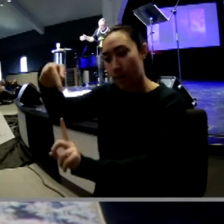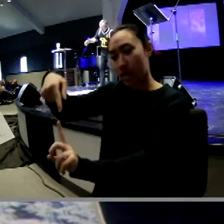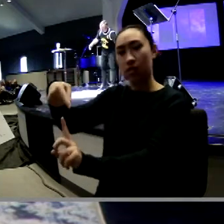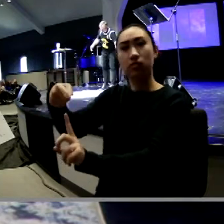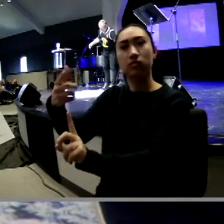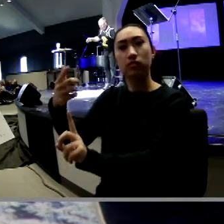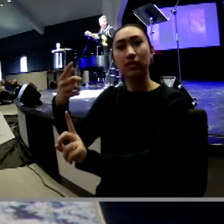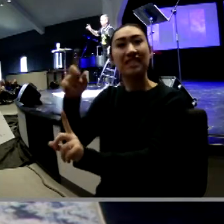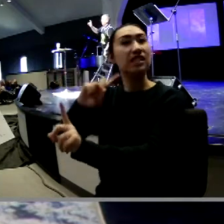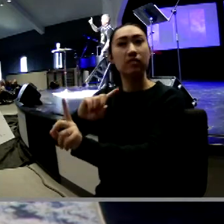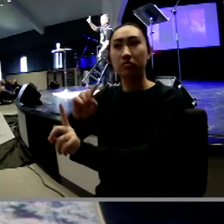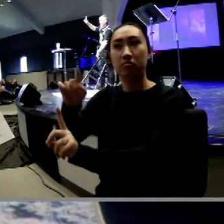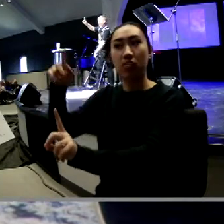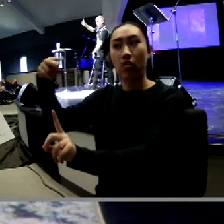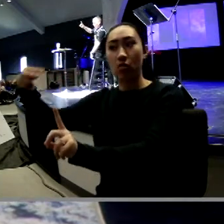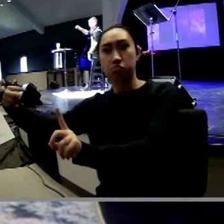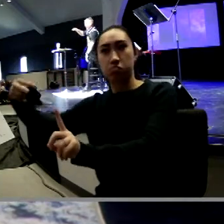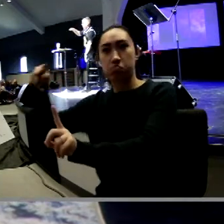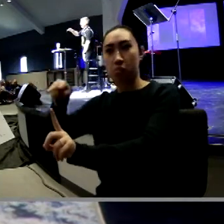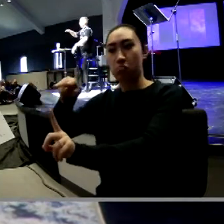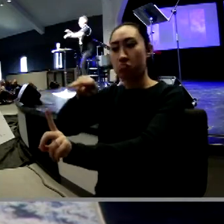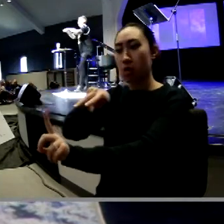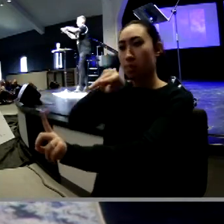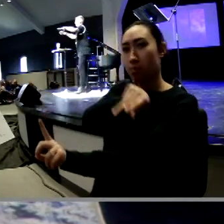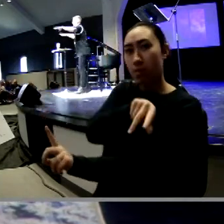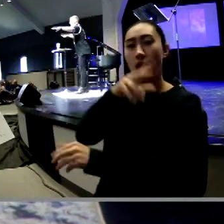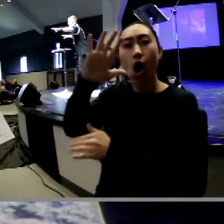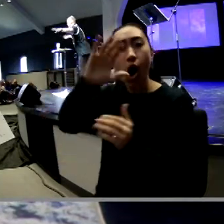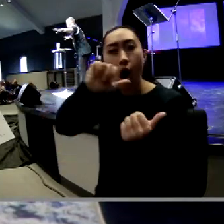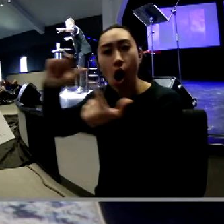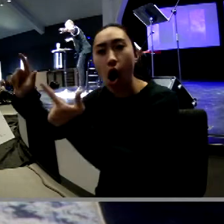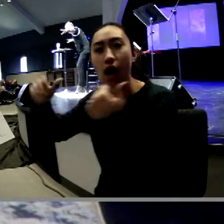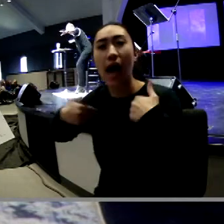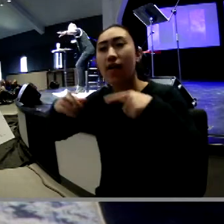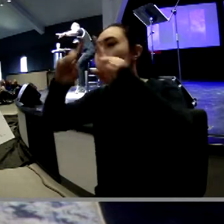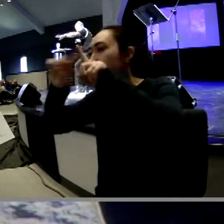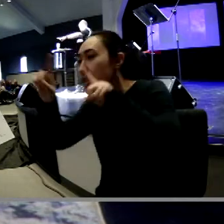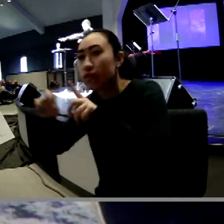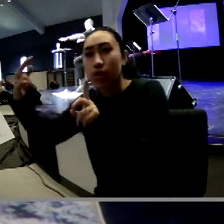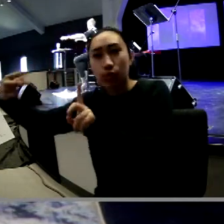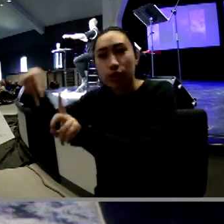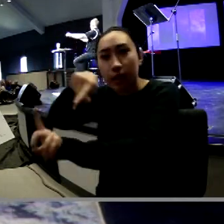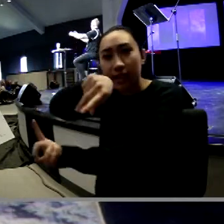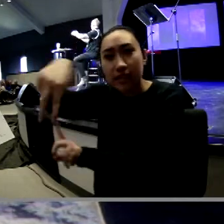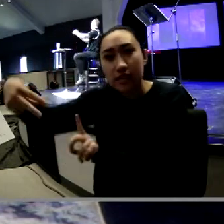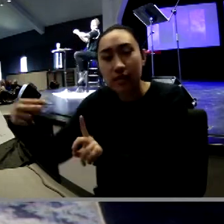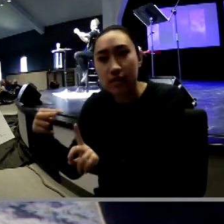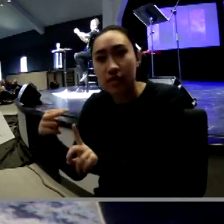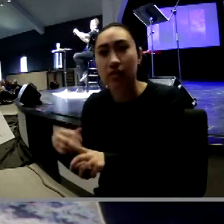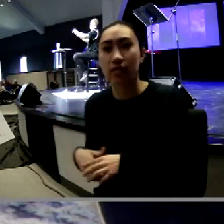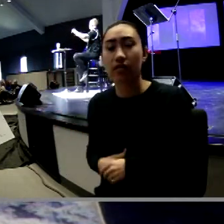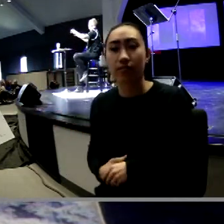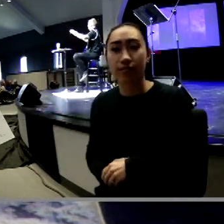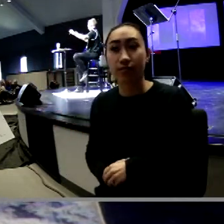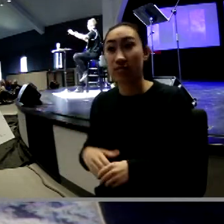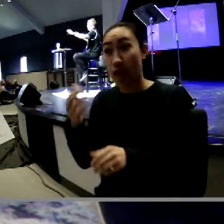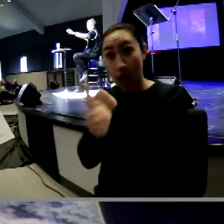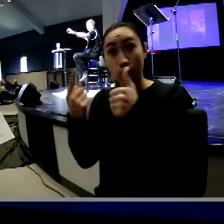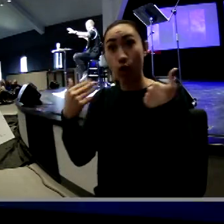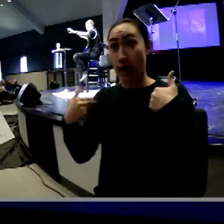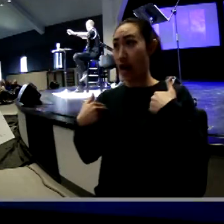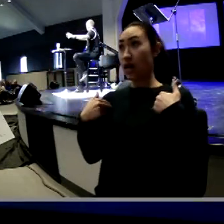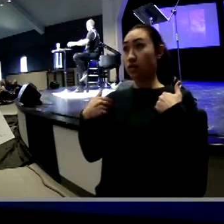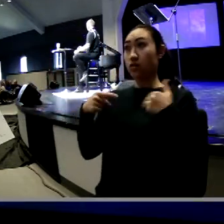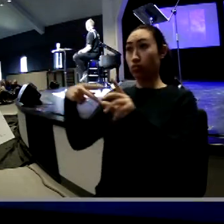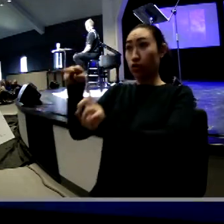a perspective, and you need to know this second point as we build. If everyone's got a perspective, everyone lives with a